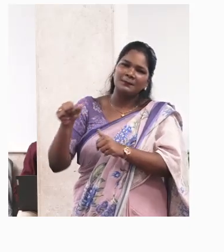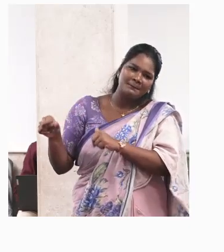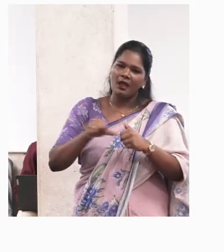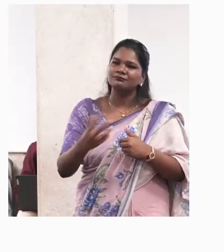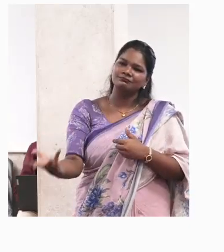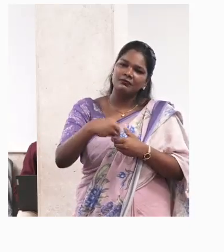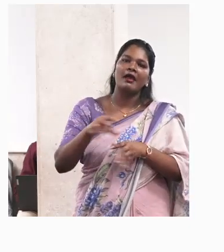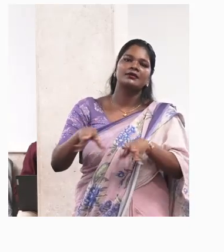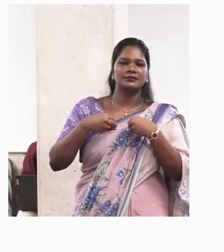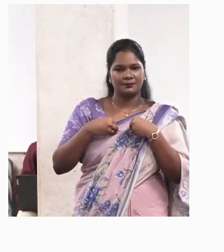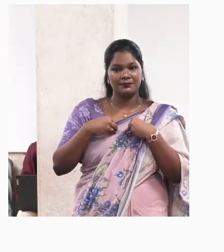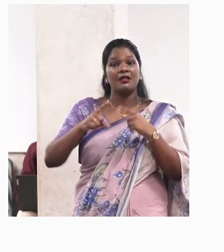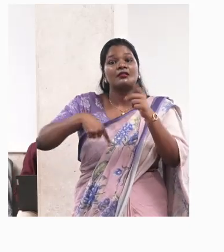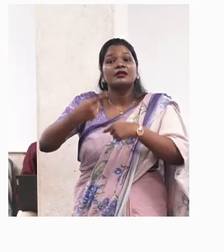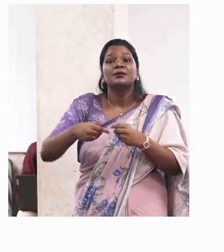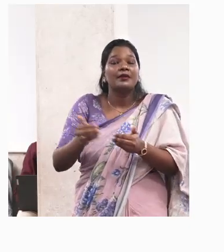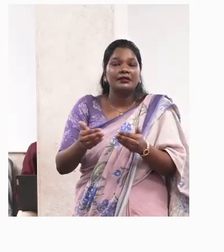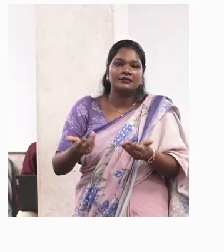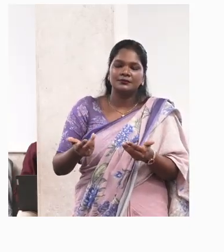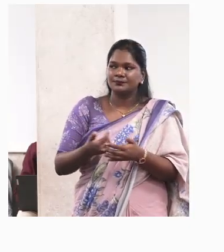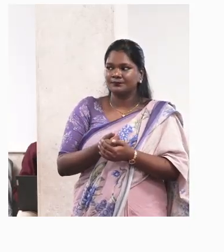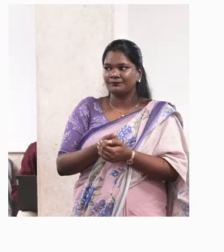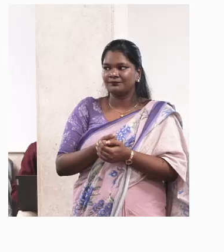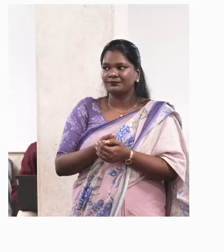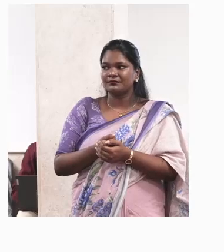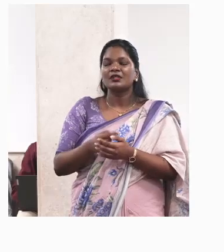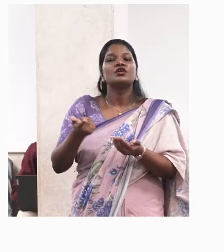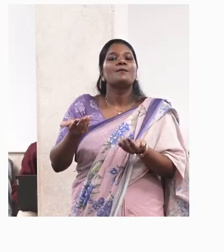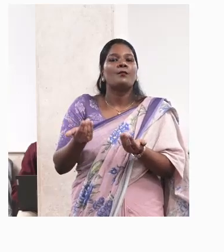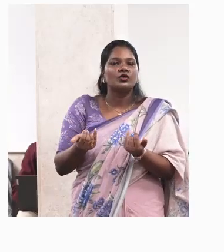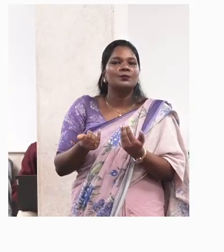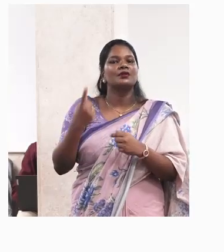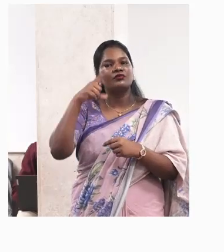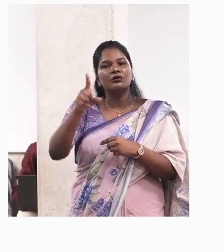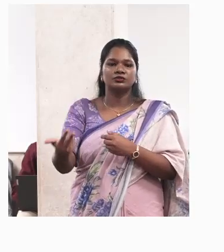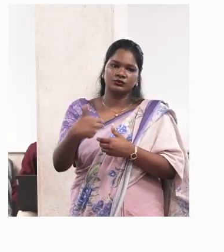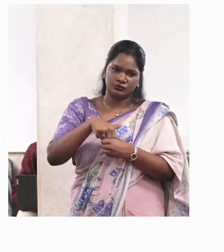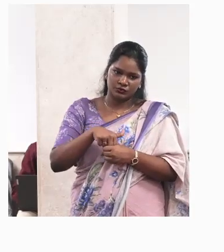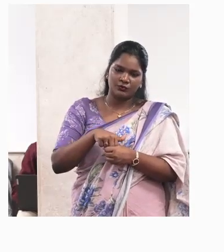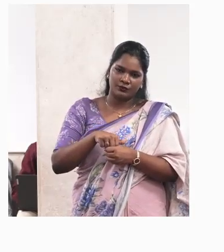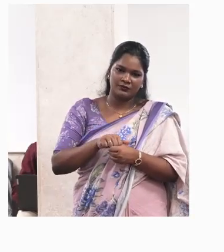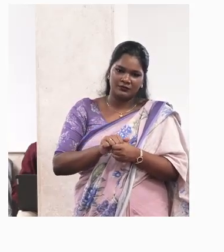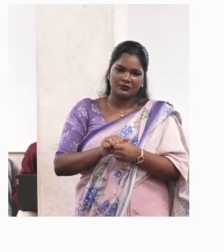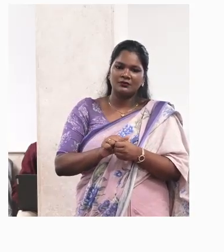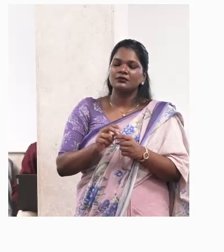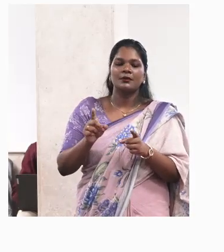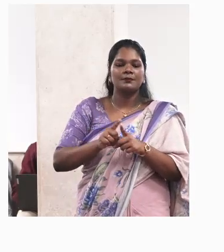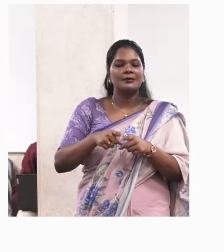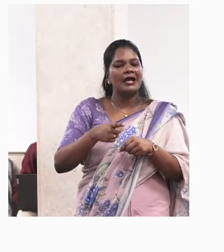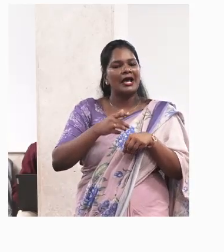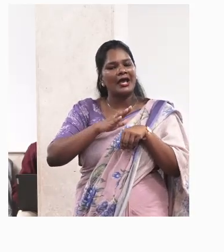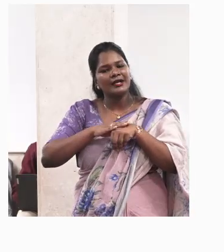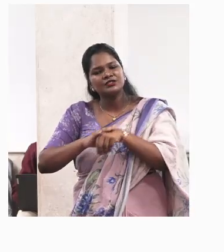to accept the next meeting, the possibility to join. As Trieste